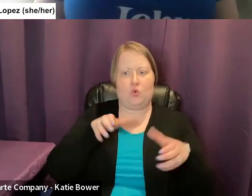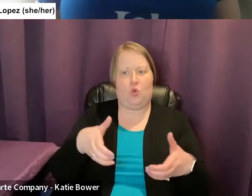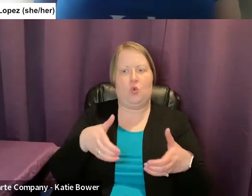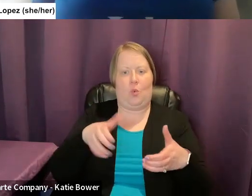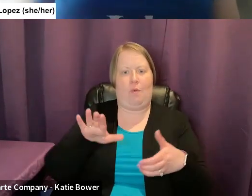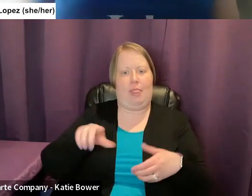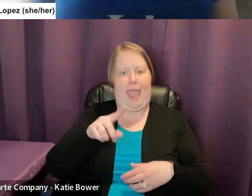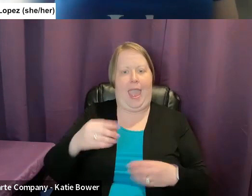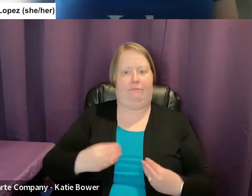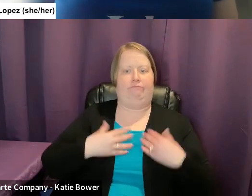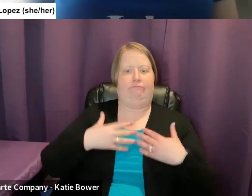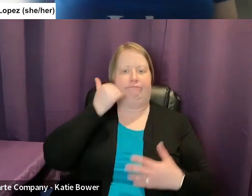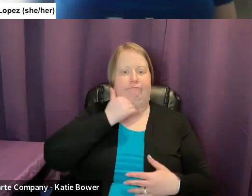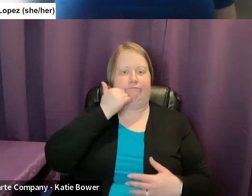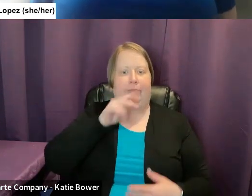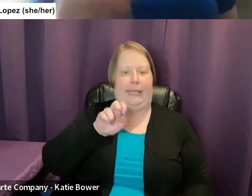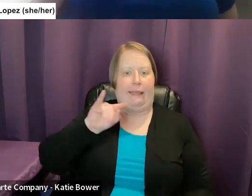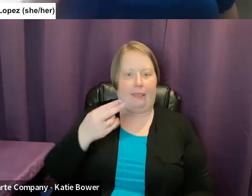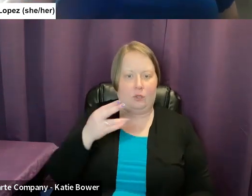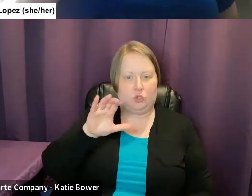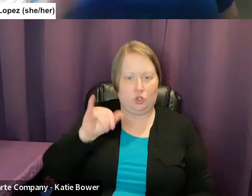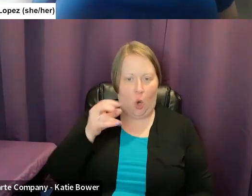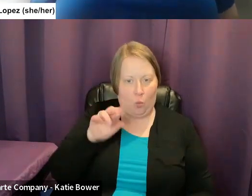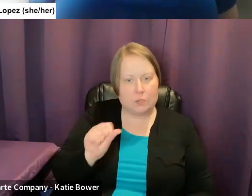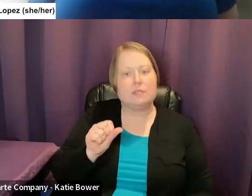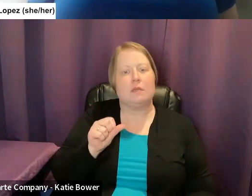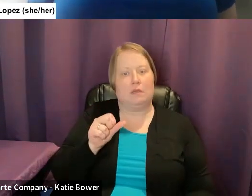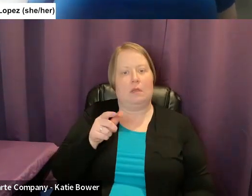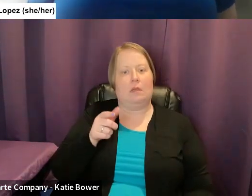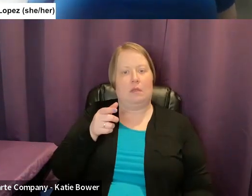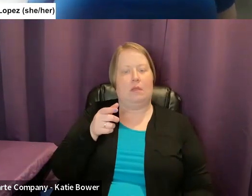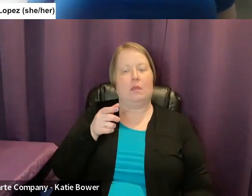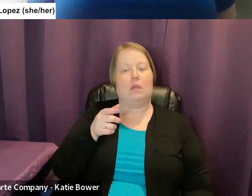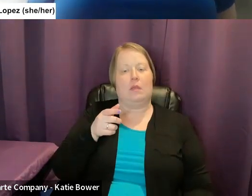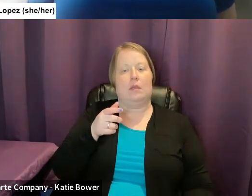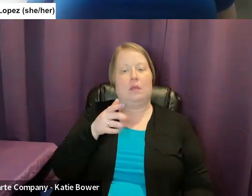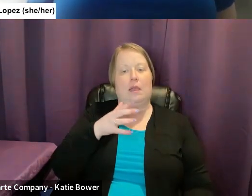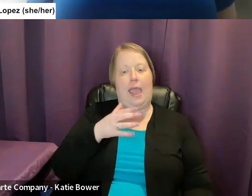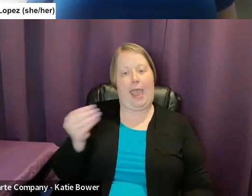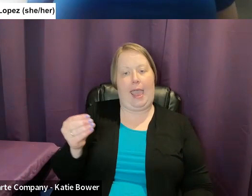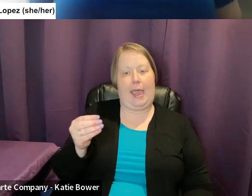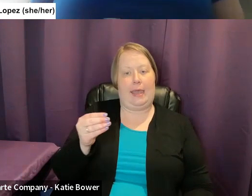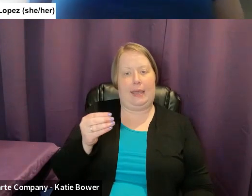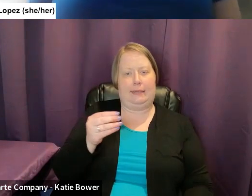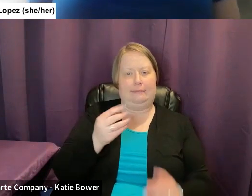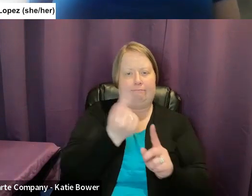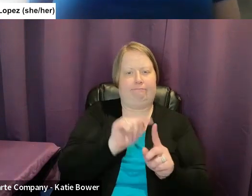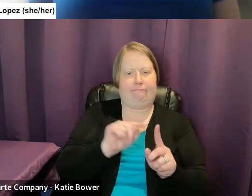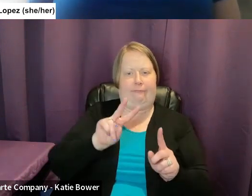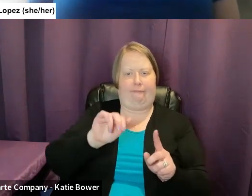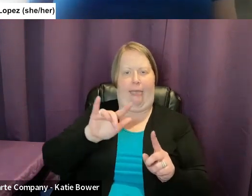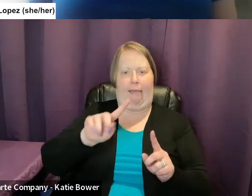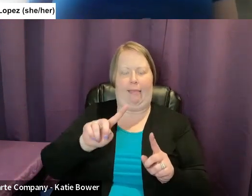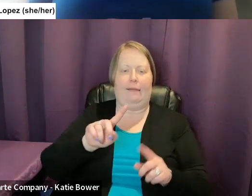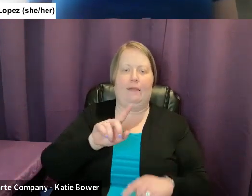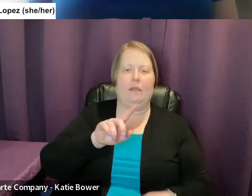what they're creating really inspire me to want to do more. Sins Invalid and that crew, Maria